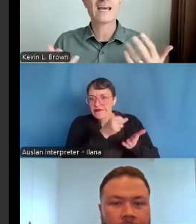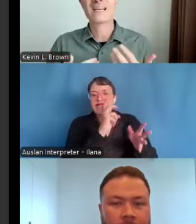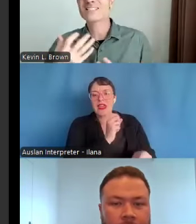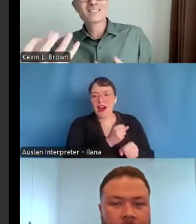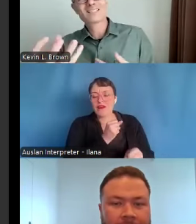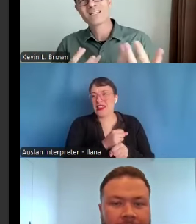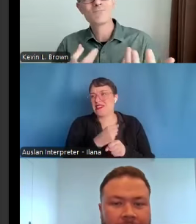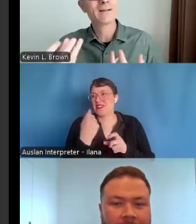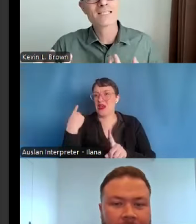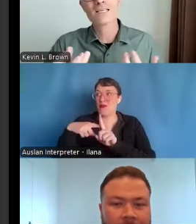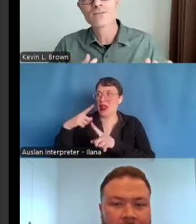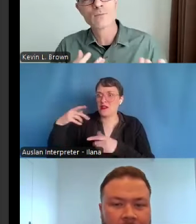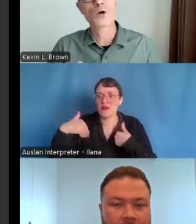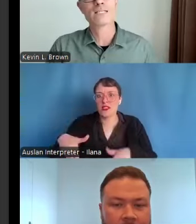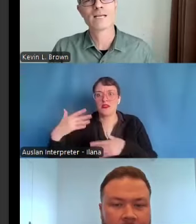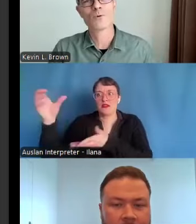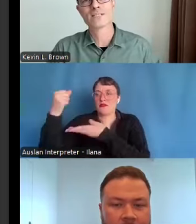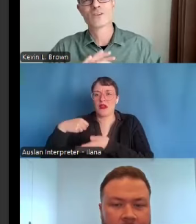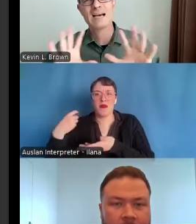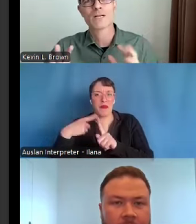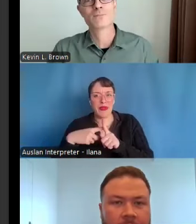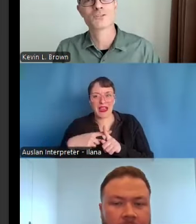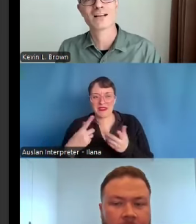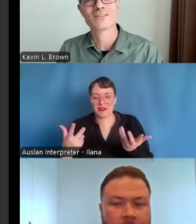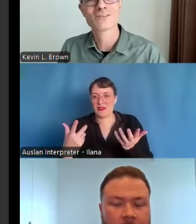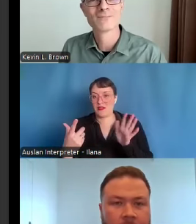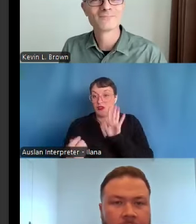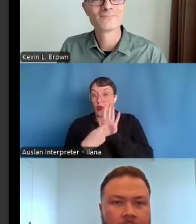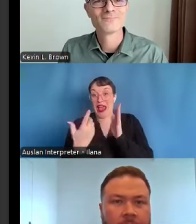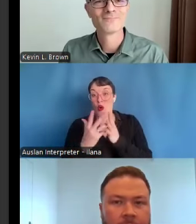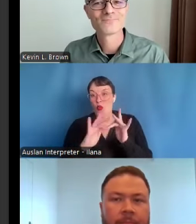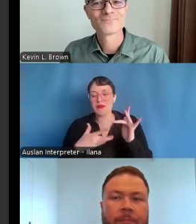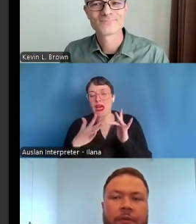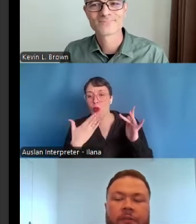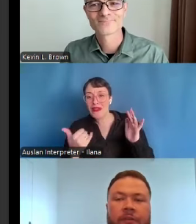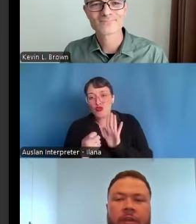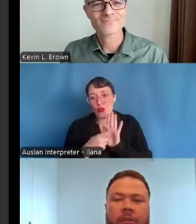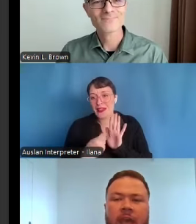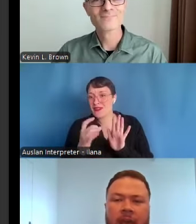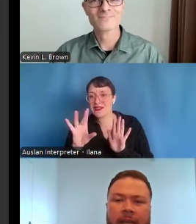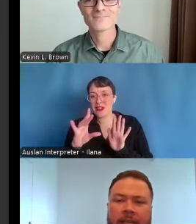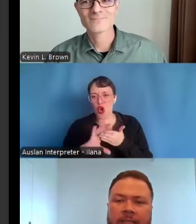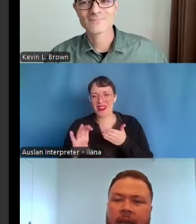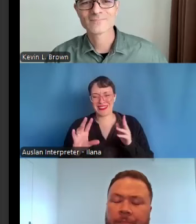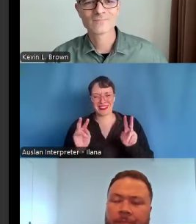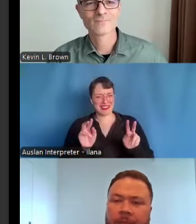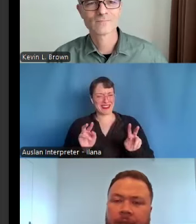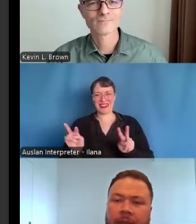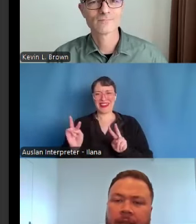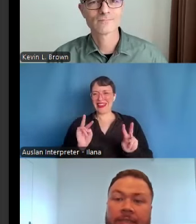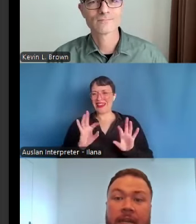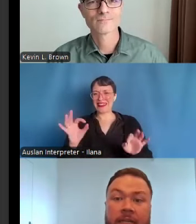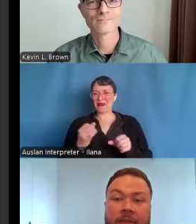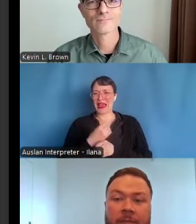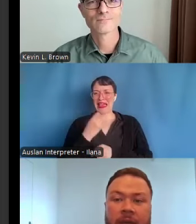Mother's Day. And it just doesn't make sense from a brand standpoint. So that becomes the challenge. Beautiful, thank you. And I guess